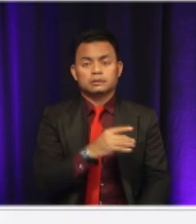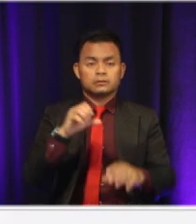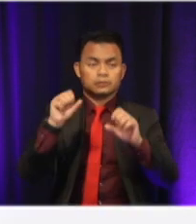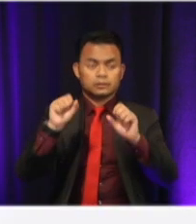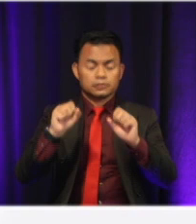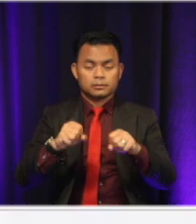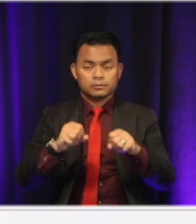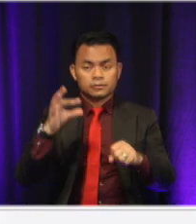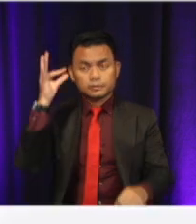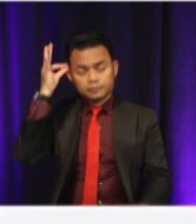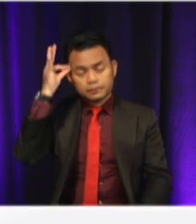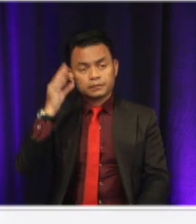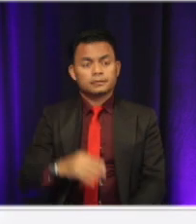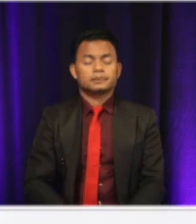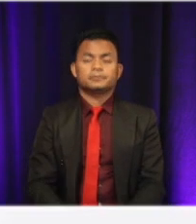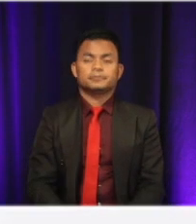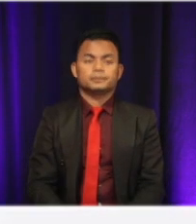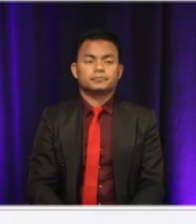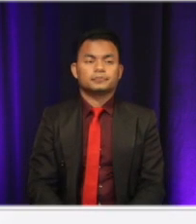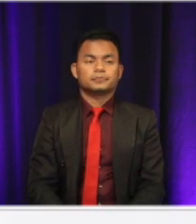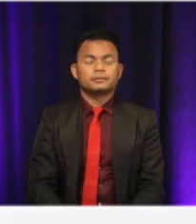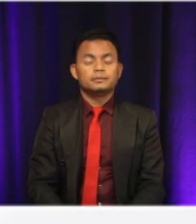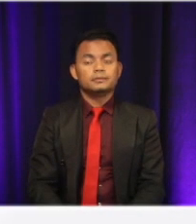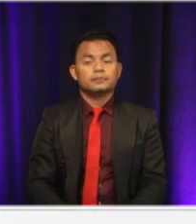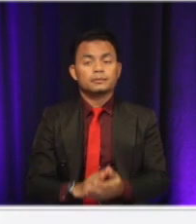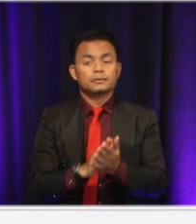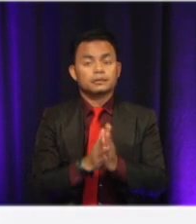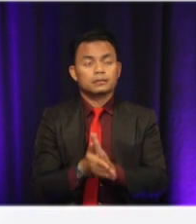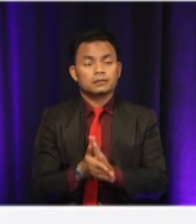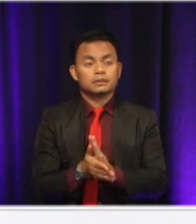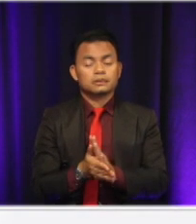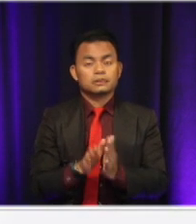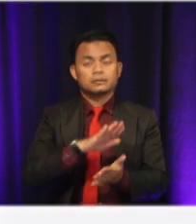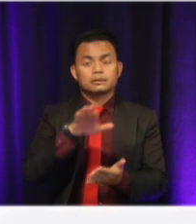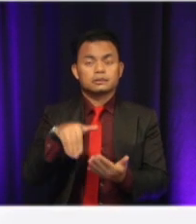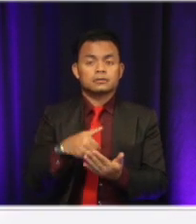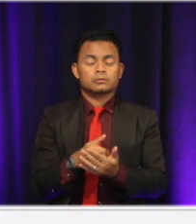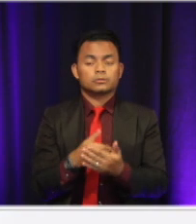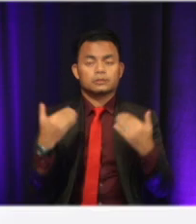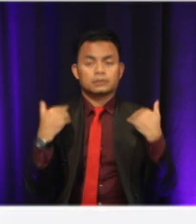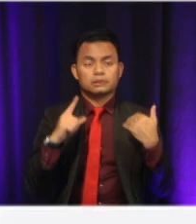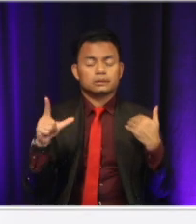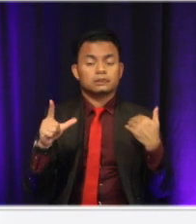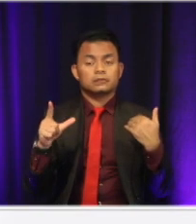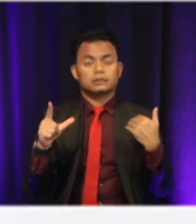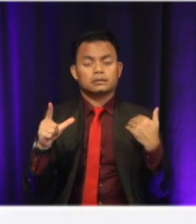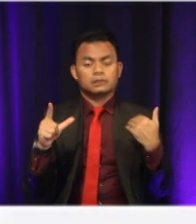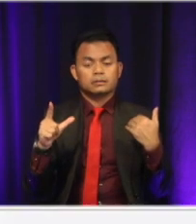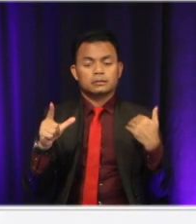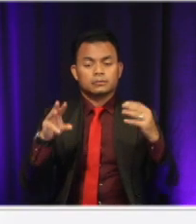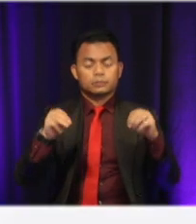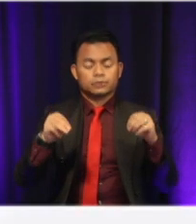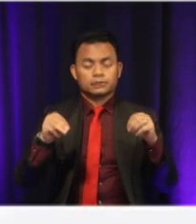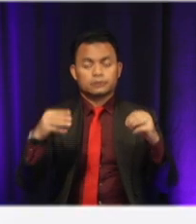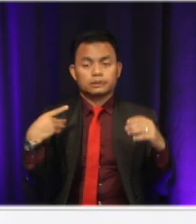our human brethren, meaning all other human beings are our brothers on earth. But